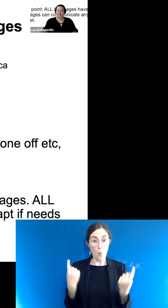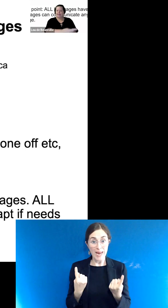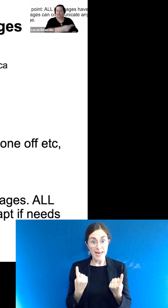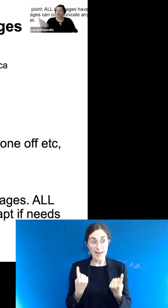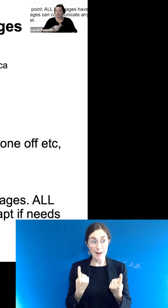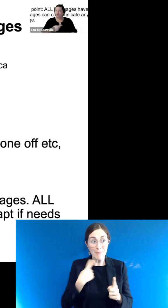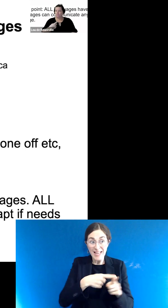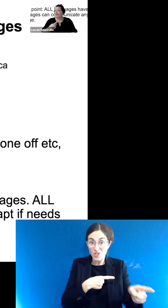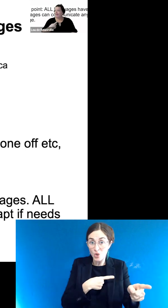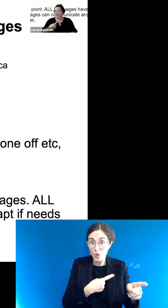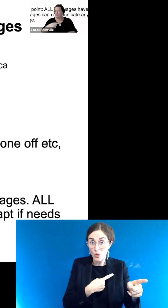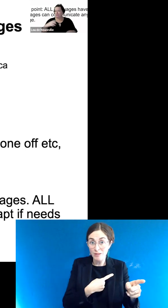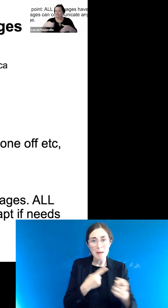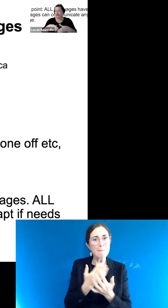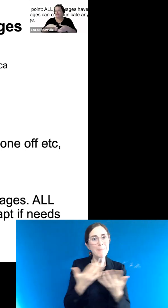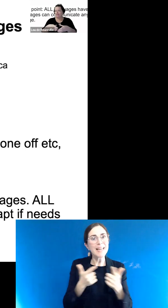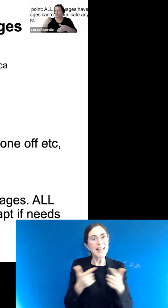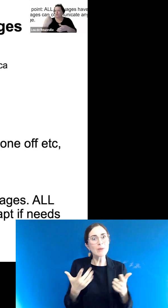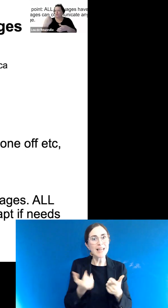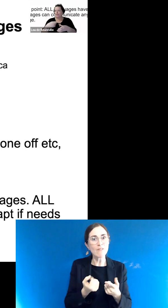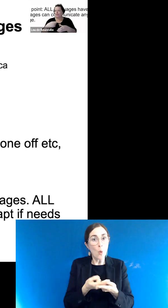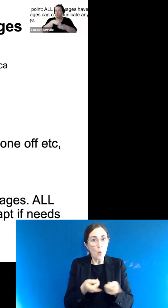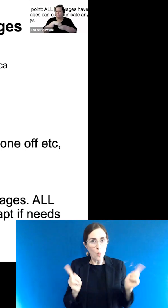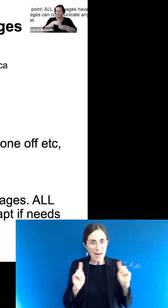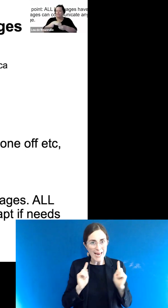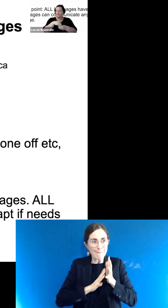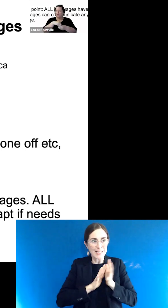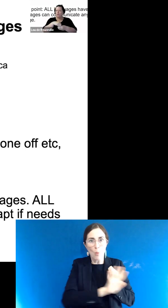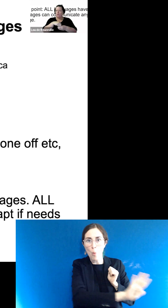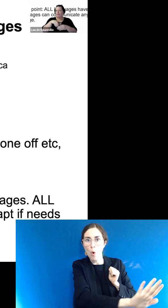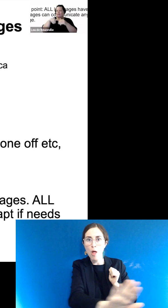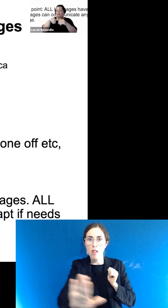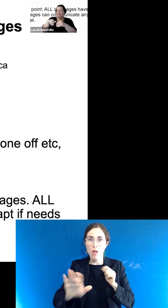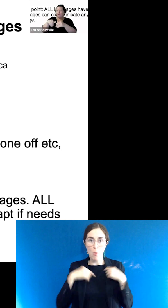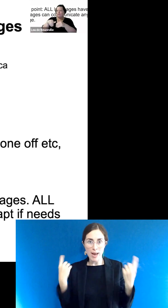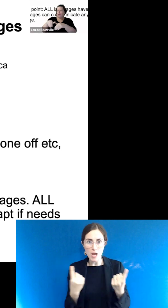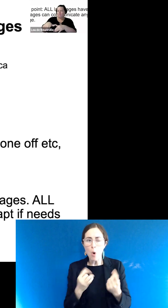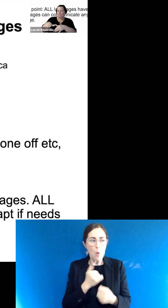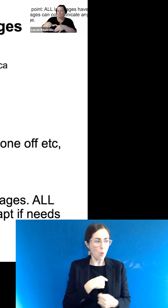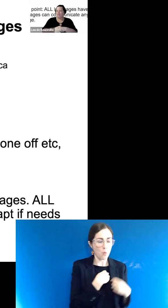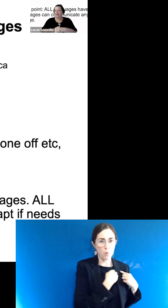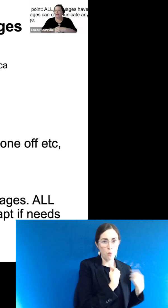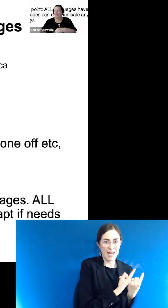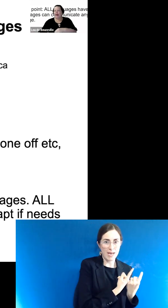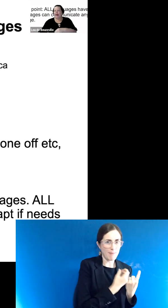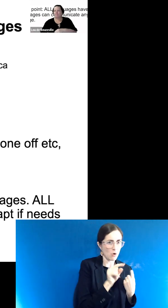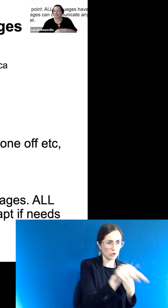we, including you. Many languages have that, this we inclusive, or we, not you.